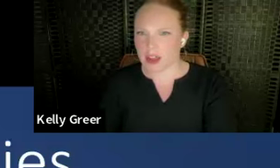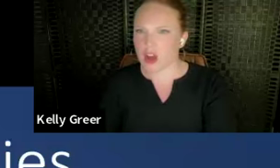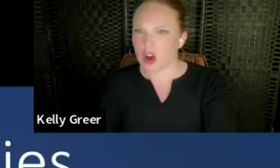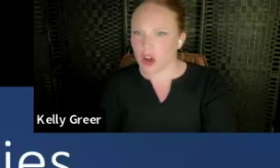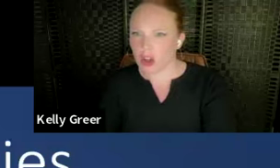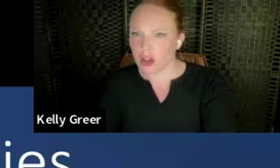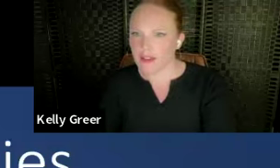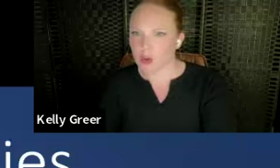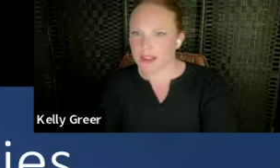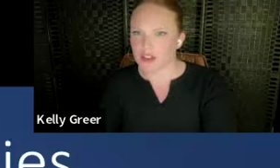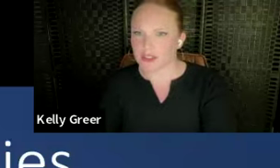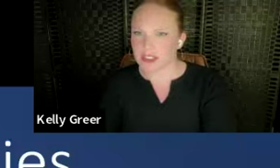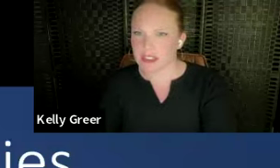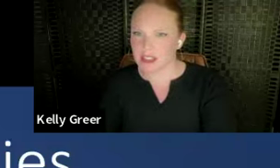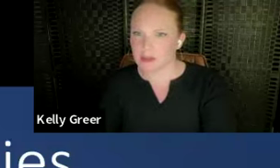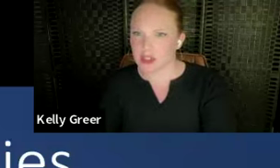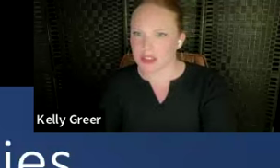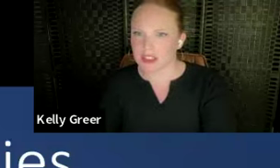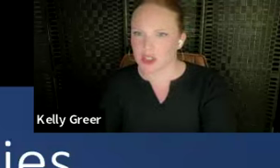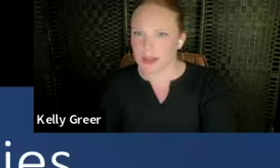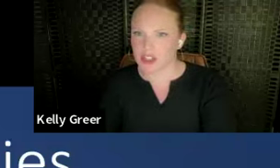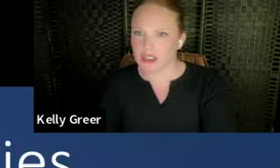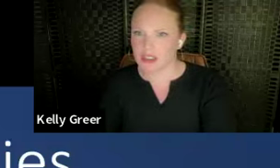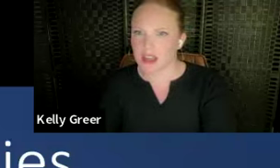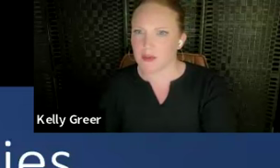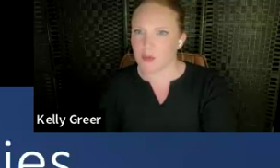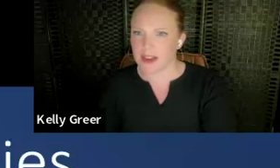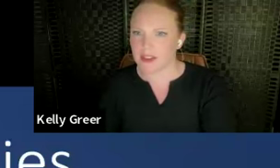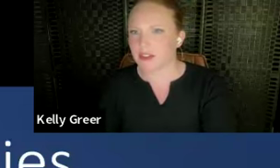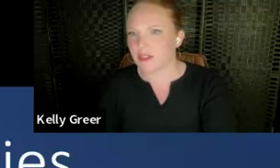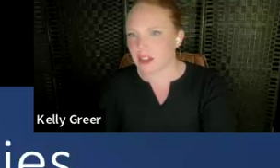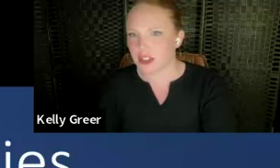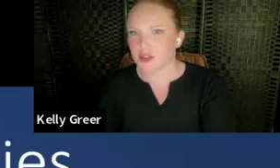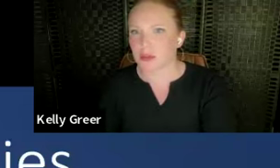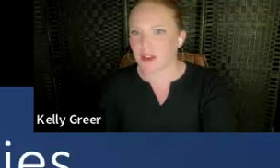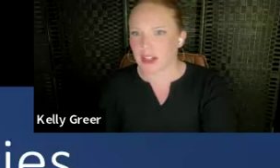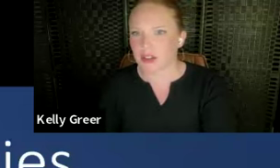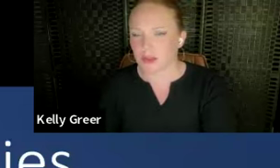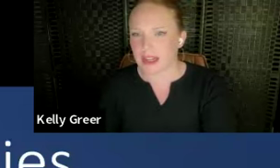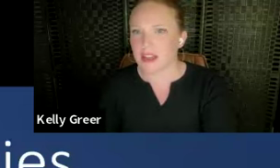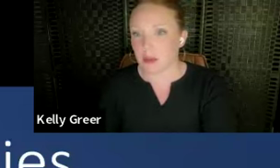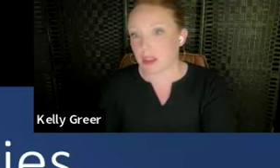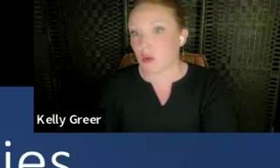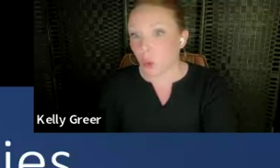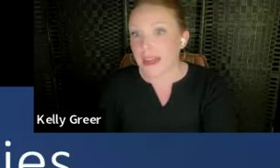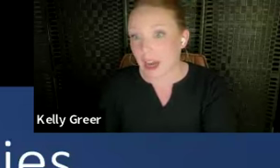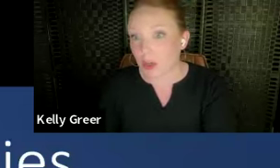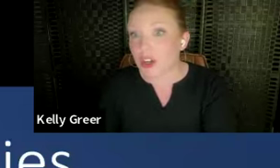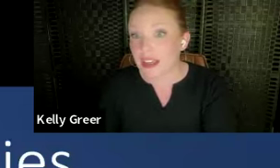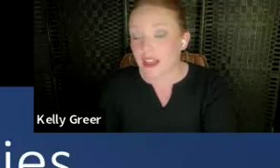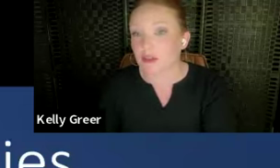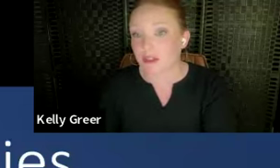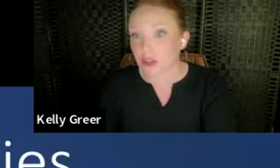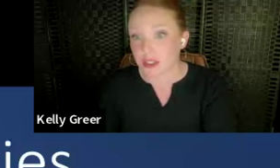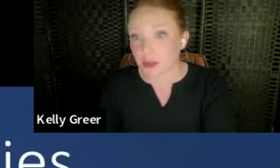where they can call and request services in emergency situations. We have different vendors or providers ready that within